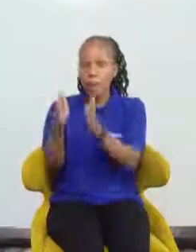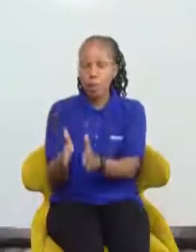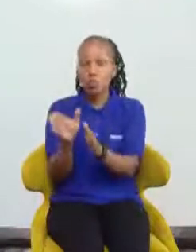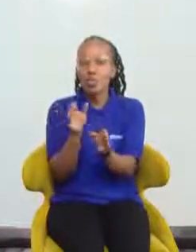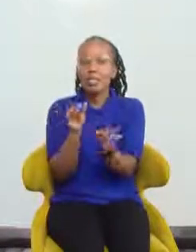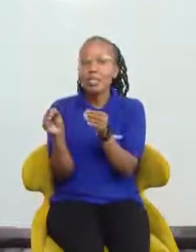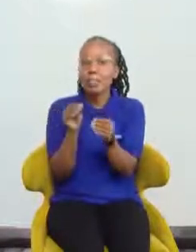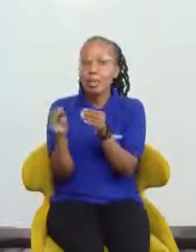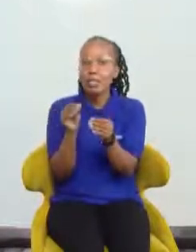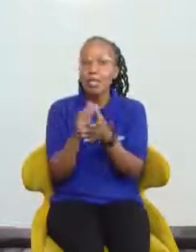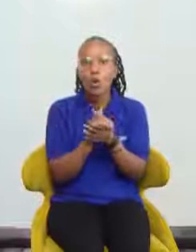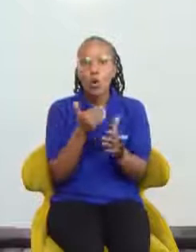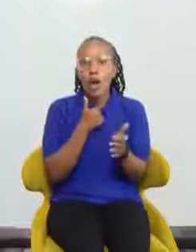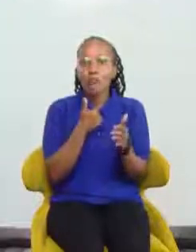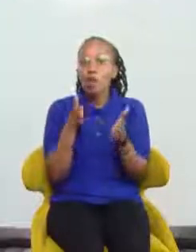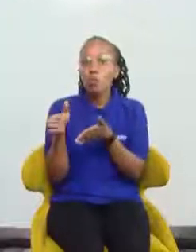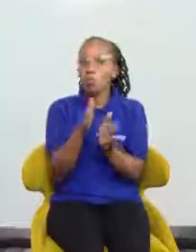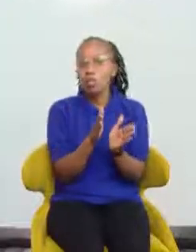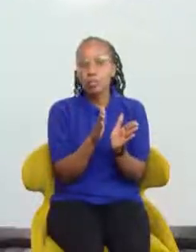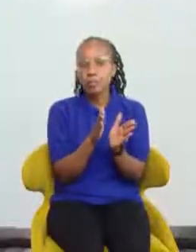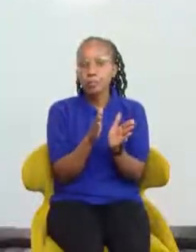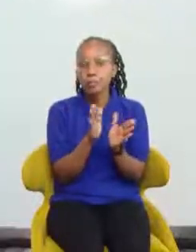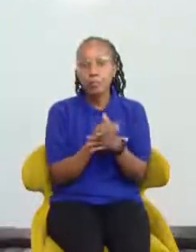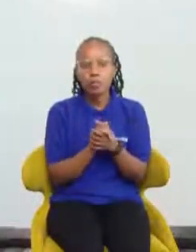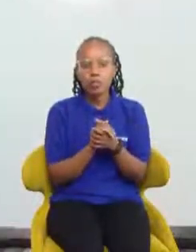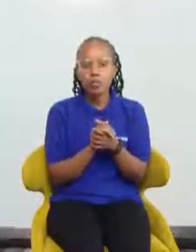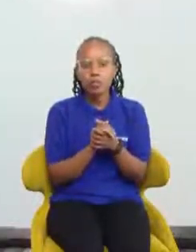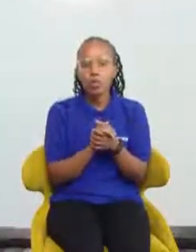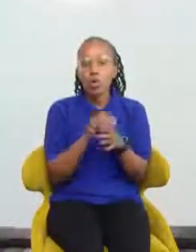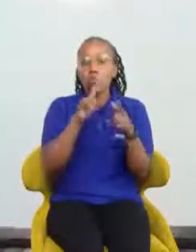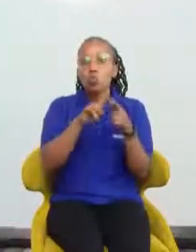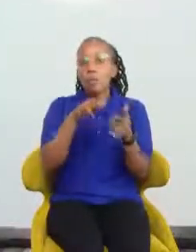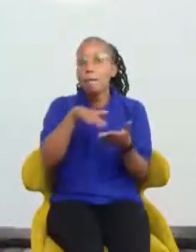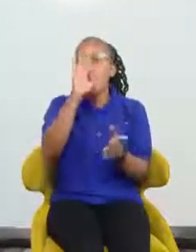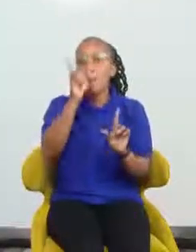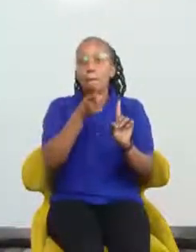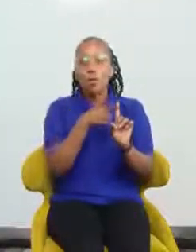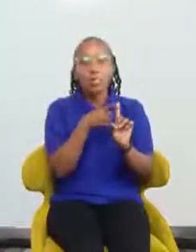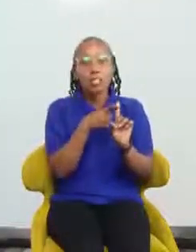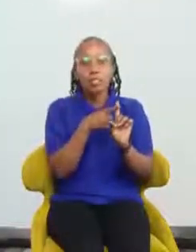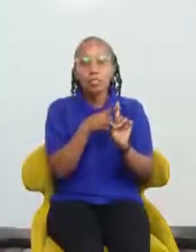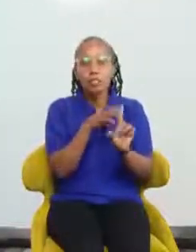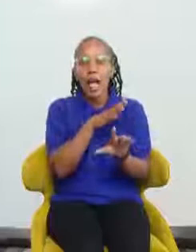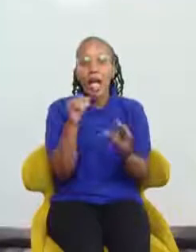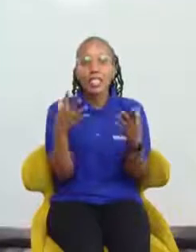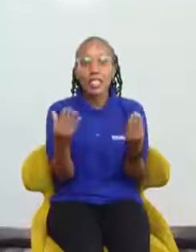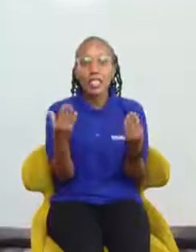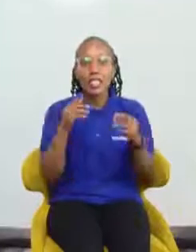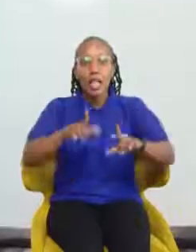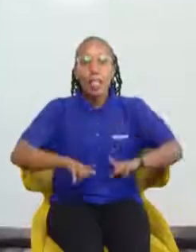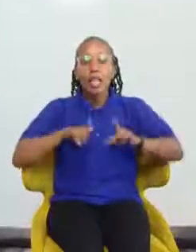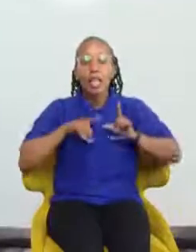disabilities have an opportunity to more positive and easy lifestyle,